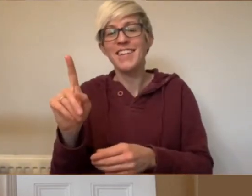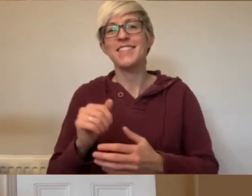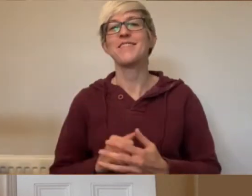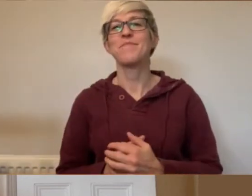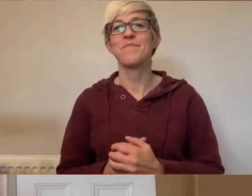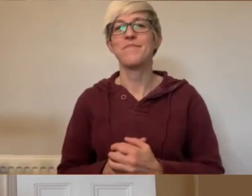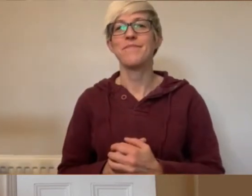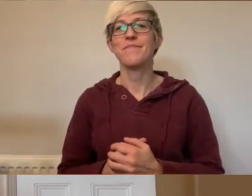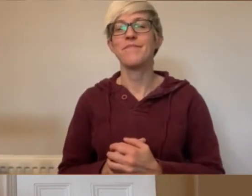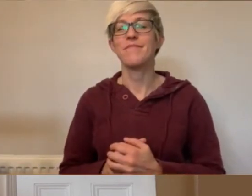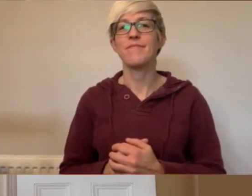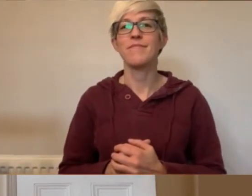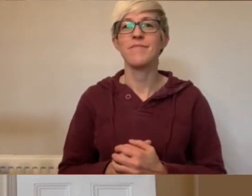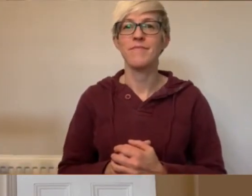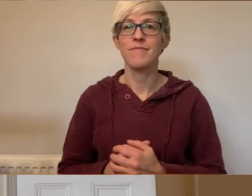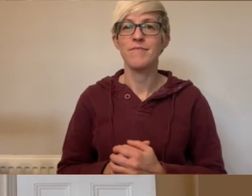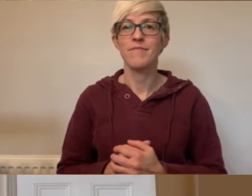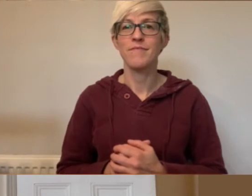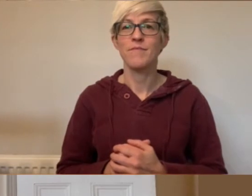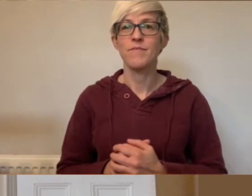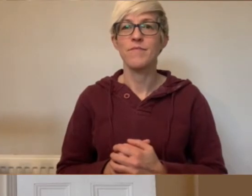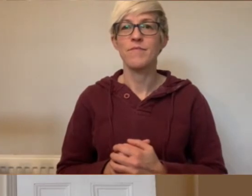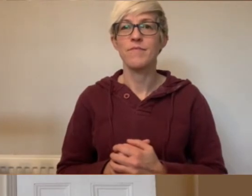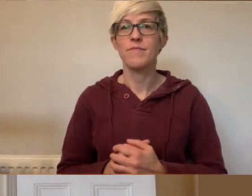at any point. You listen to your body.